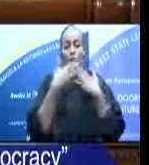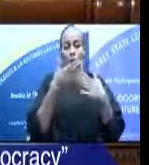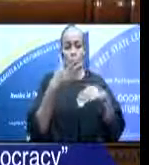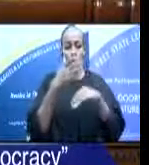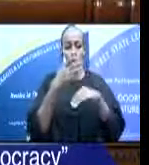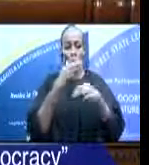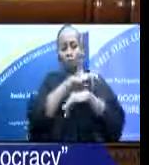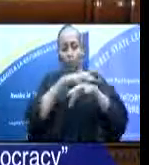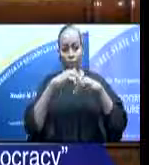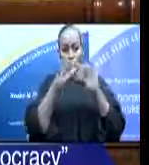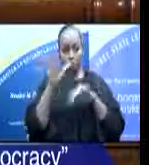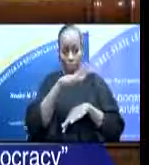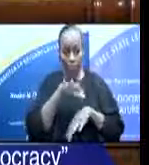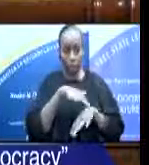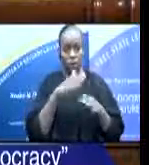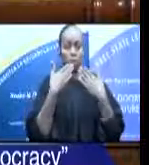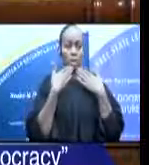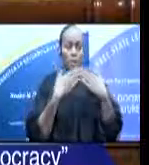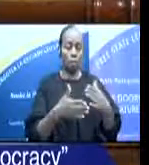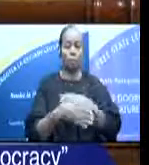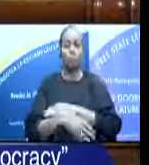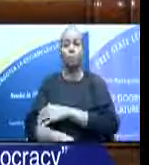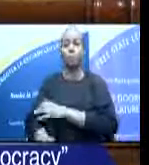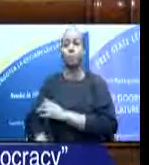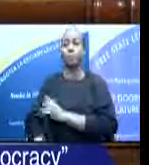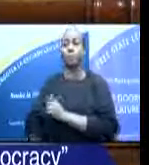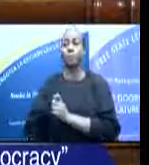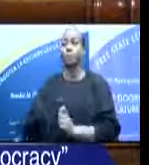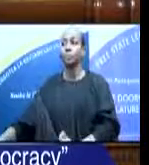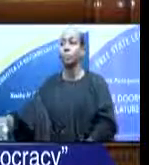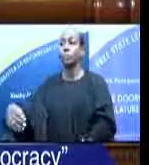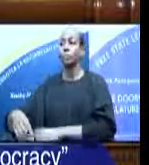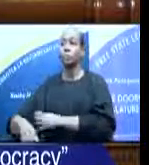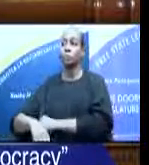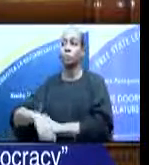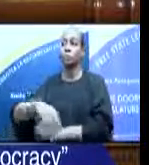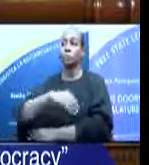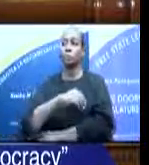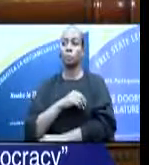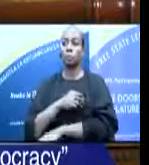leboha. Thank you, Honorable MEC.